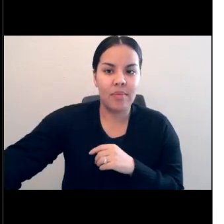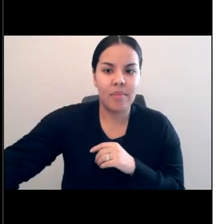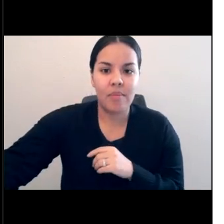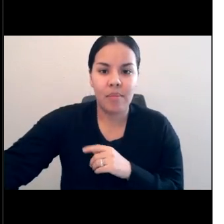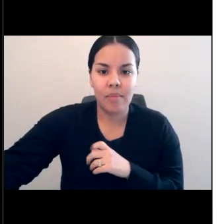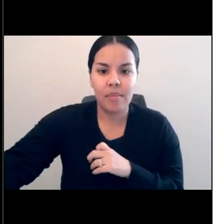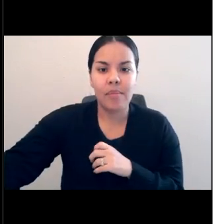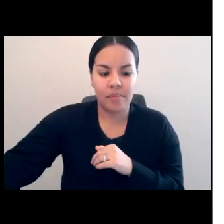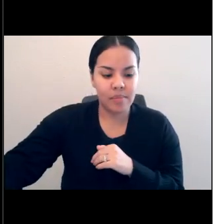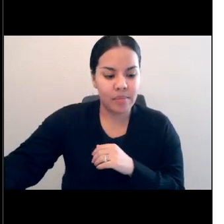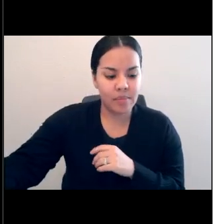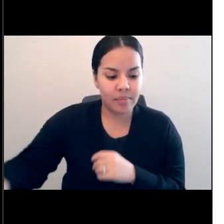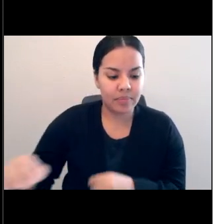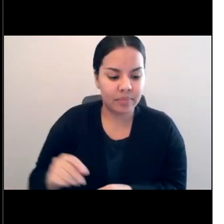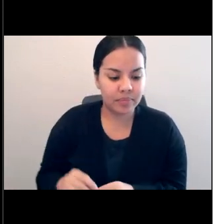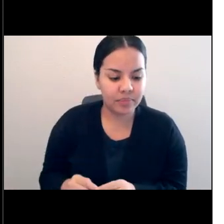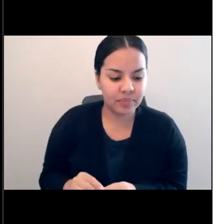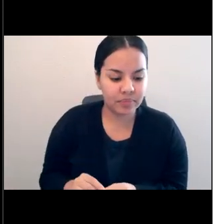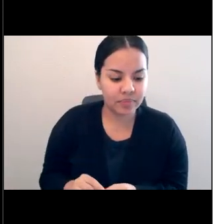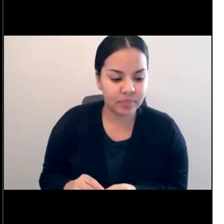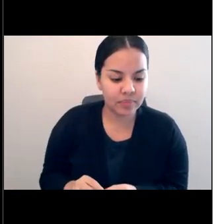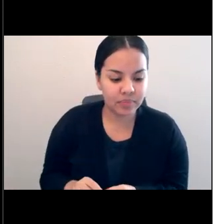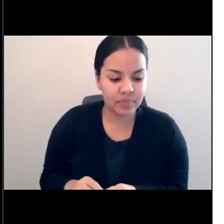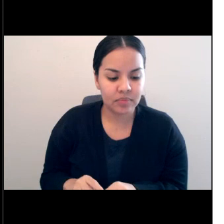Kelly, we can't hear you.